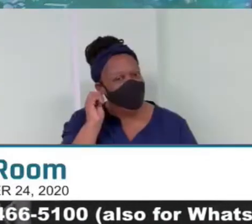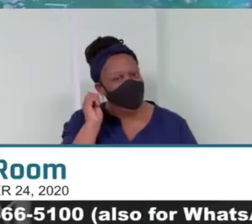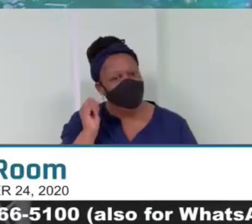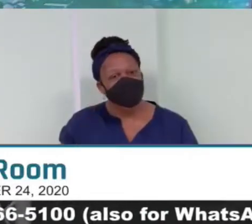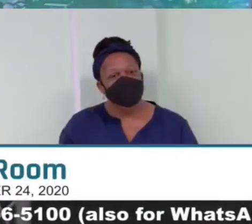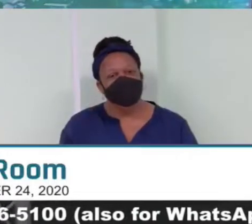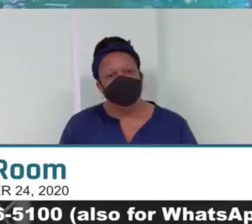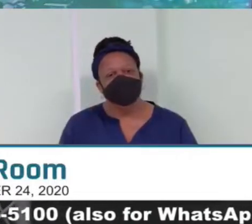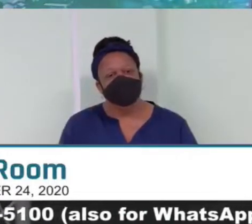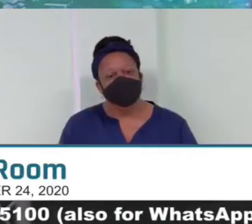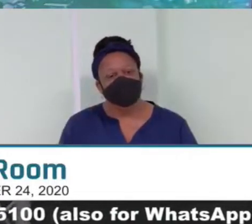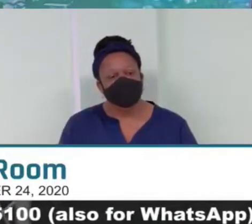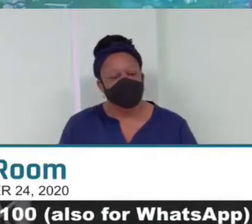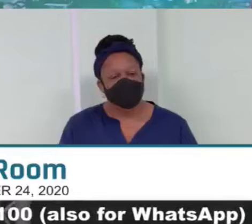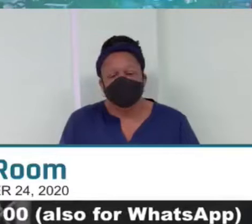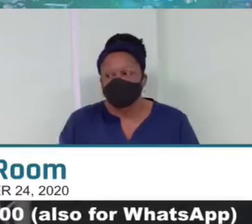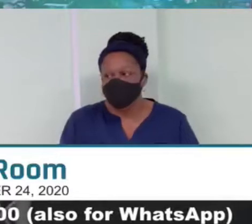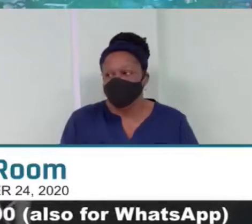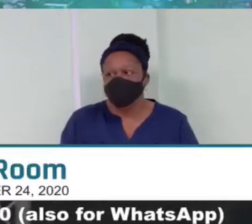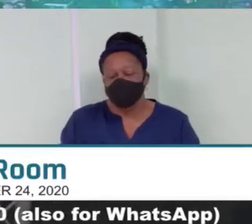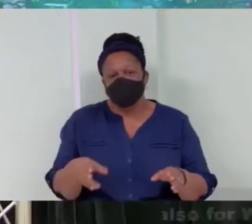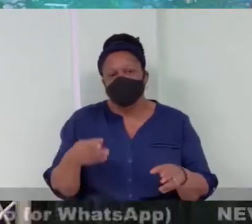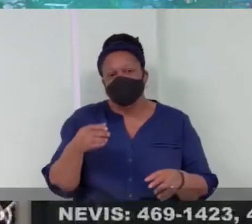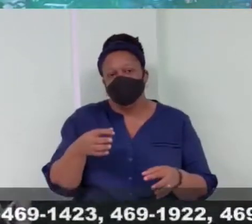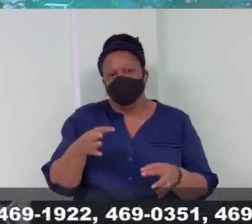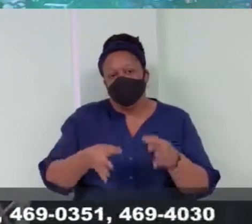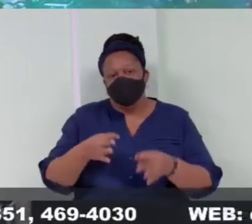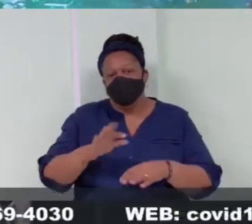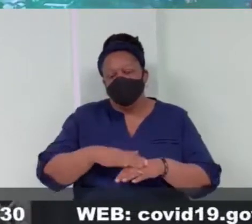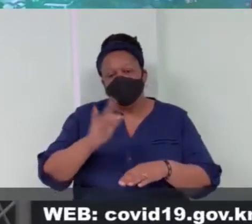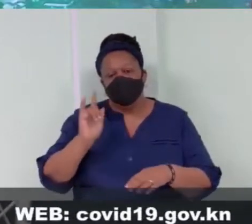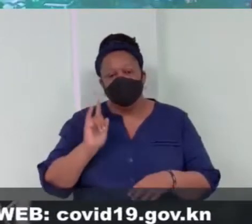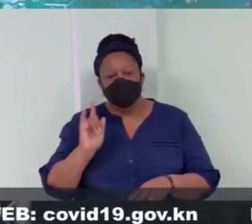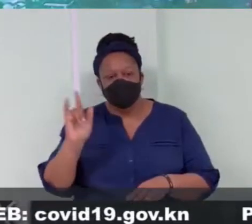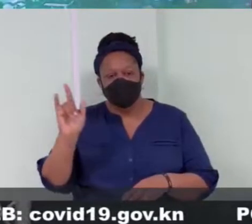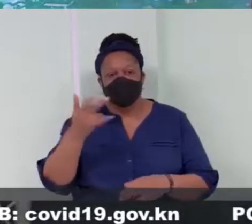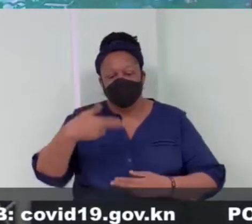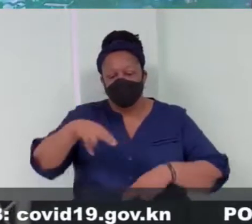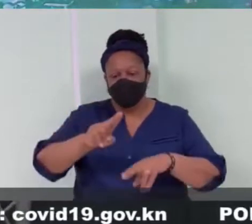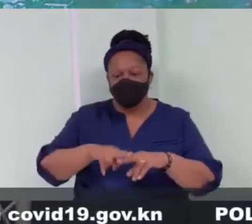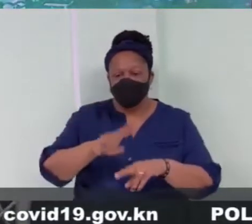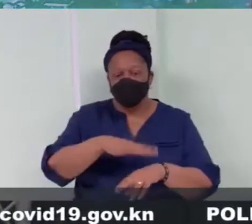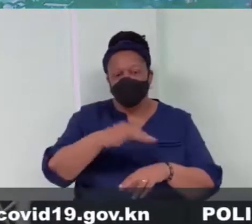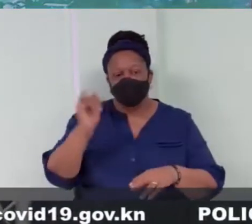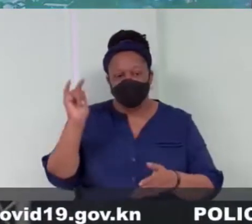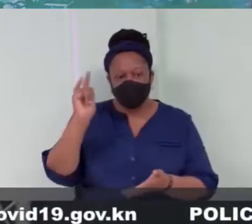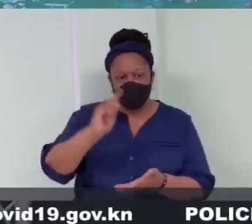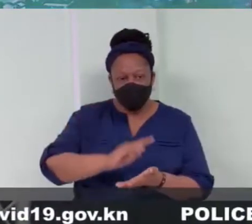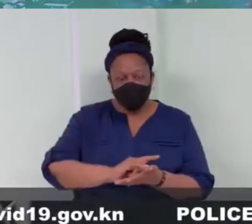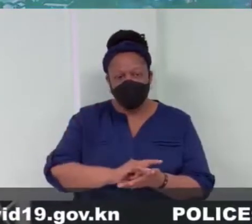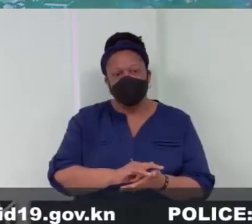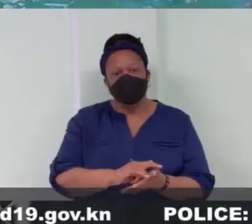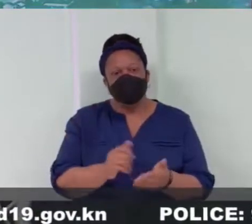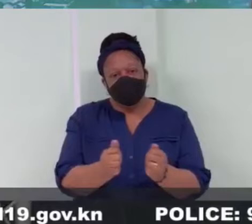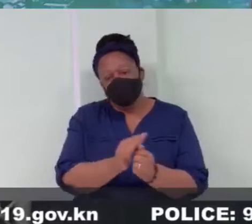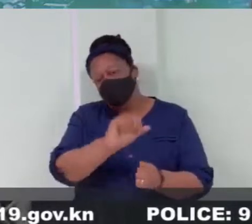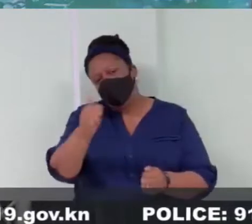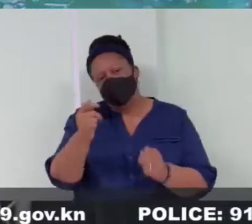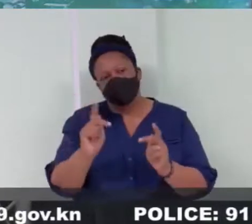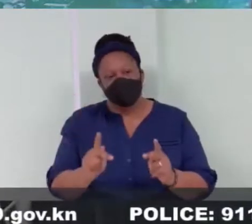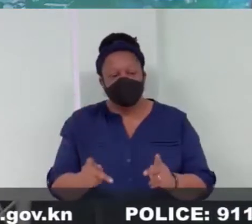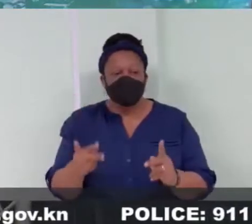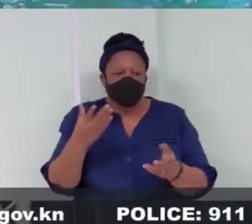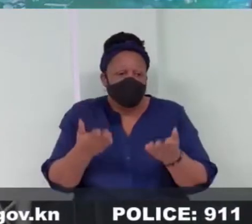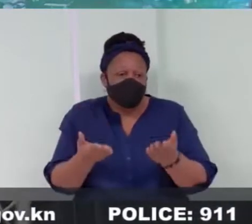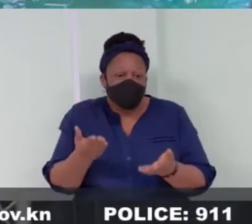other passengers on board also utilize the restroom. And then once you would have landed here in St. Kitts and Nevis, there